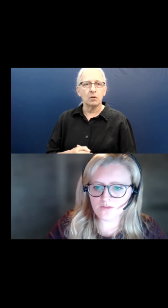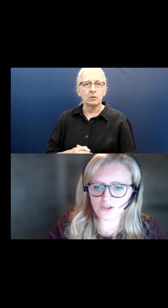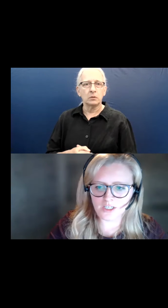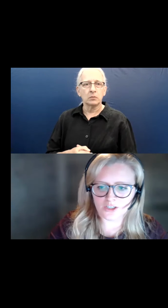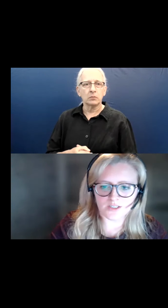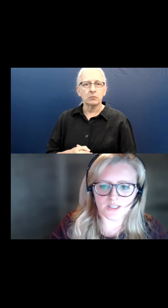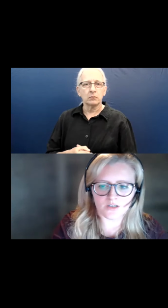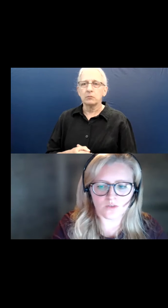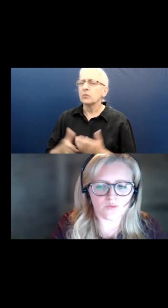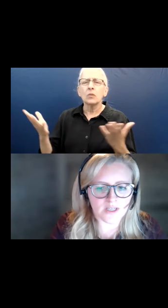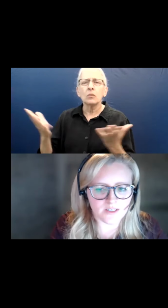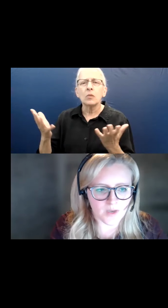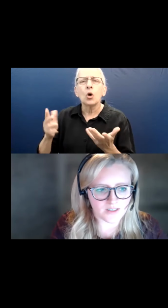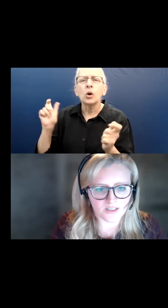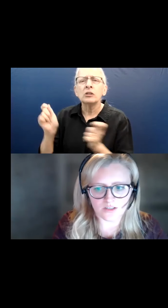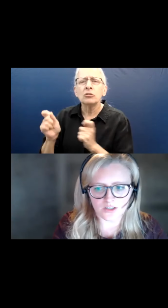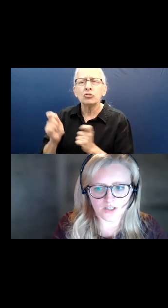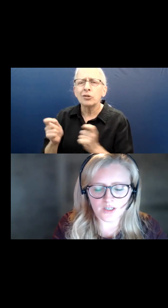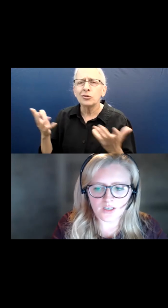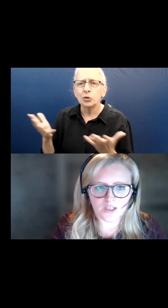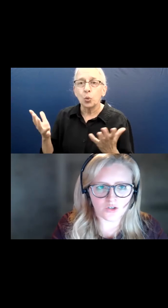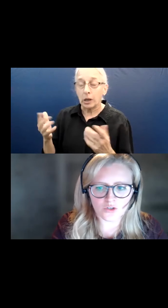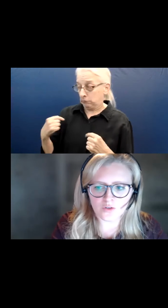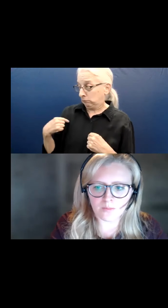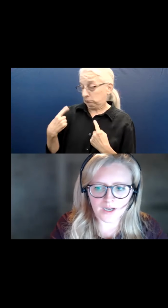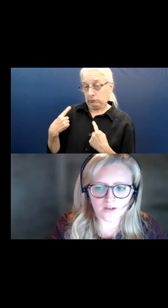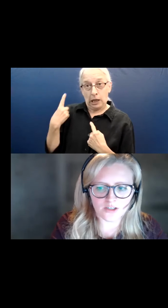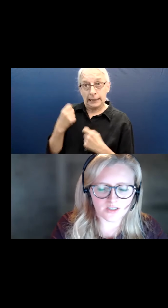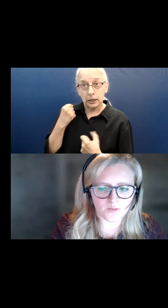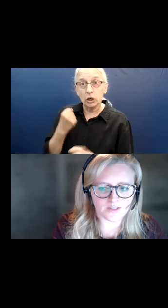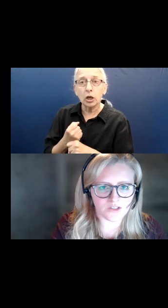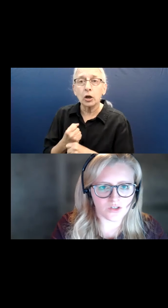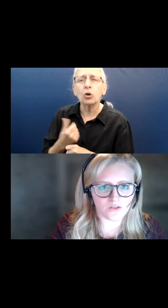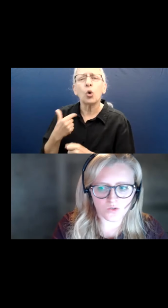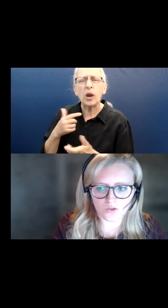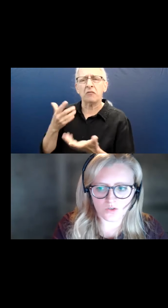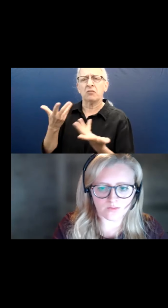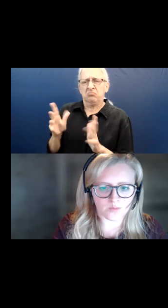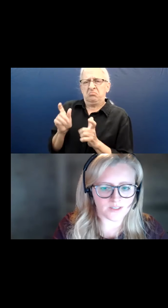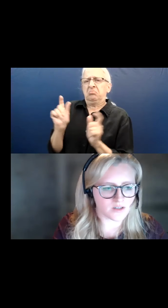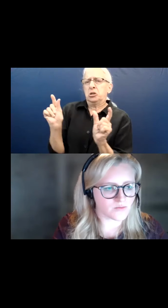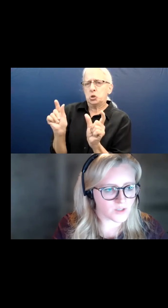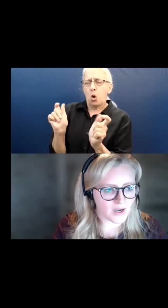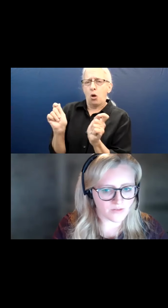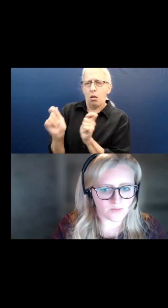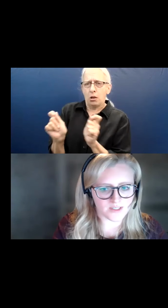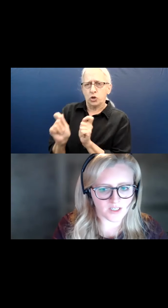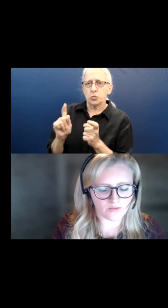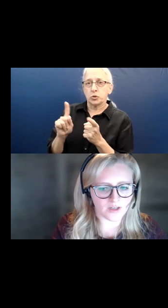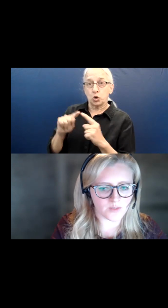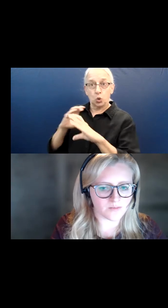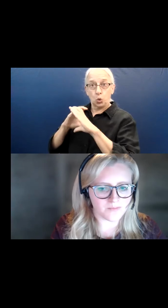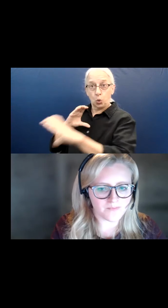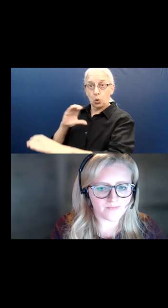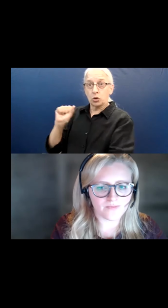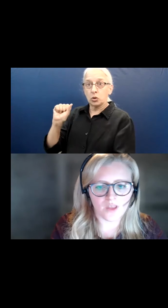Some of the changes that we've made this past year include minor adjustments to the sewer route based on feedback from the City